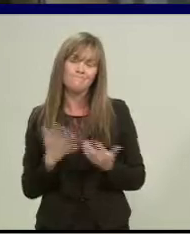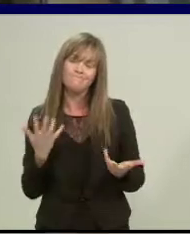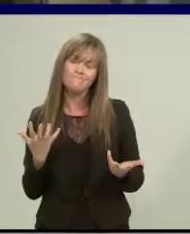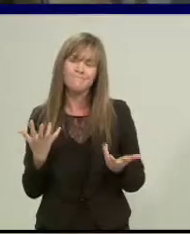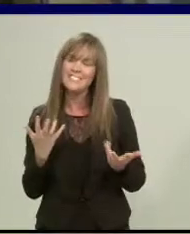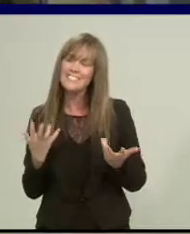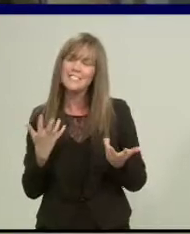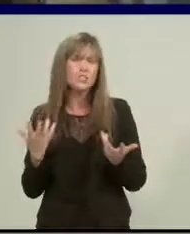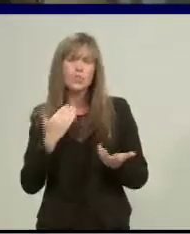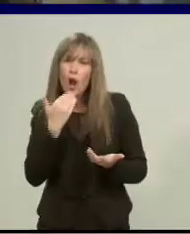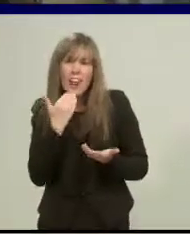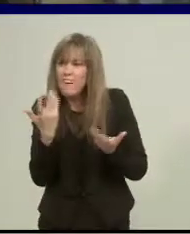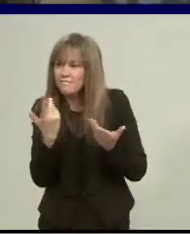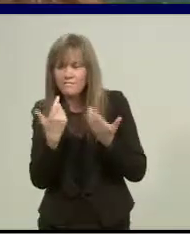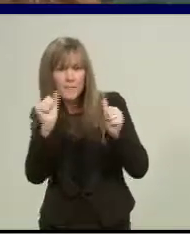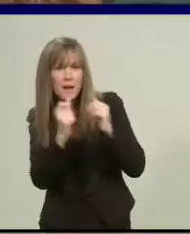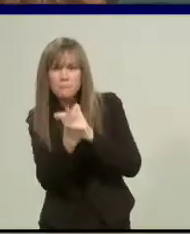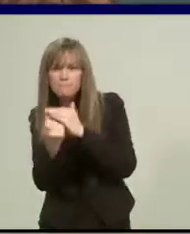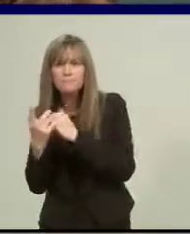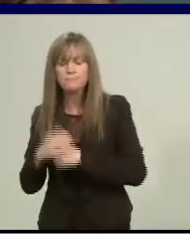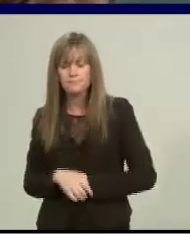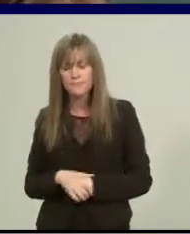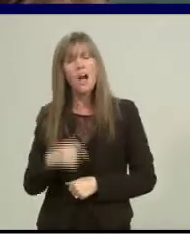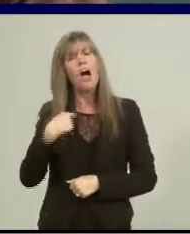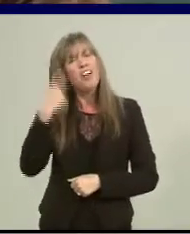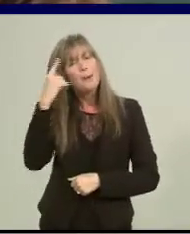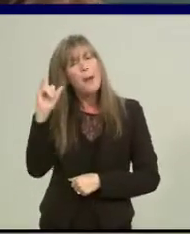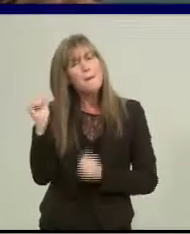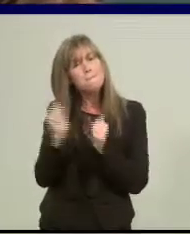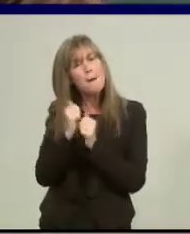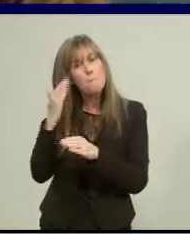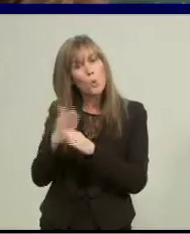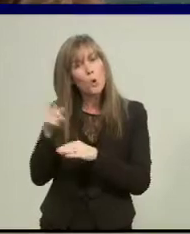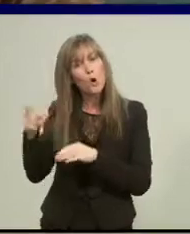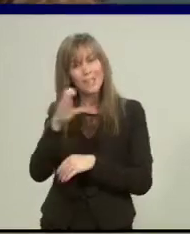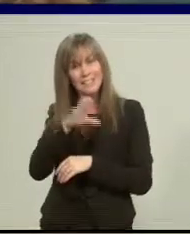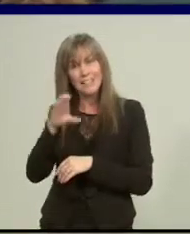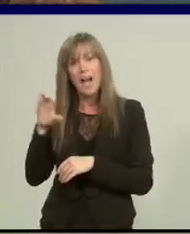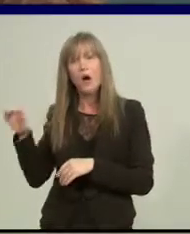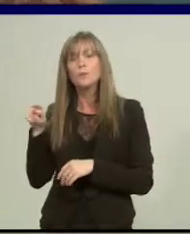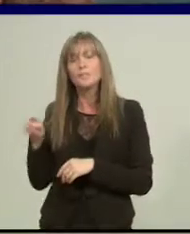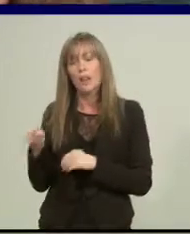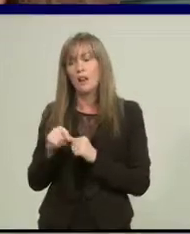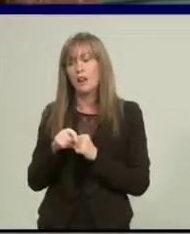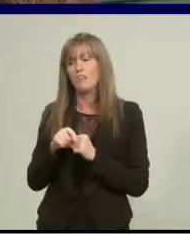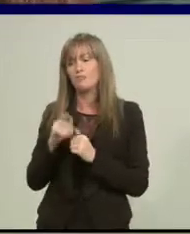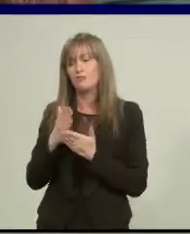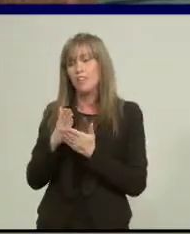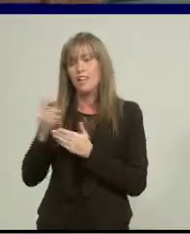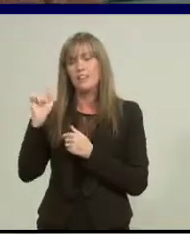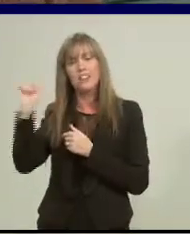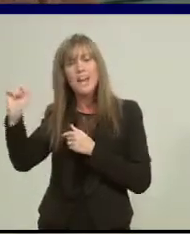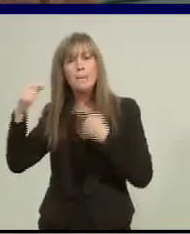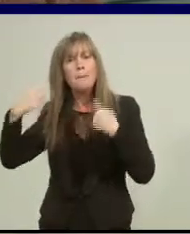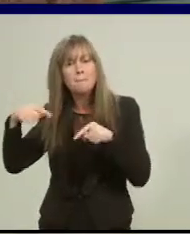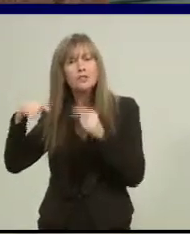And there's just not enough happening, that's all. I think probably the paperwork with the council giving out all their, all the